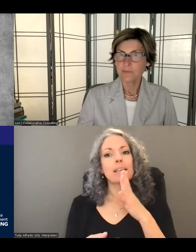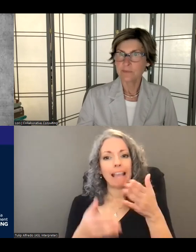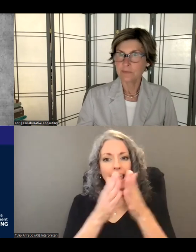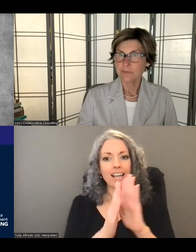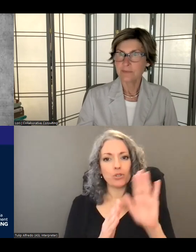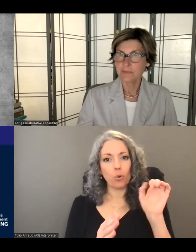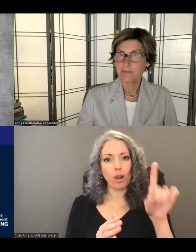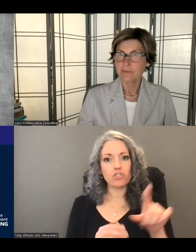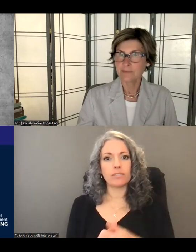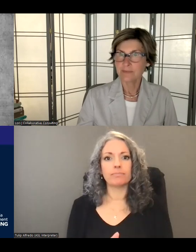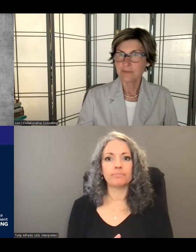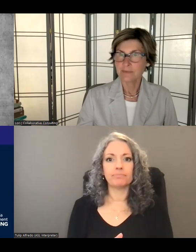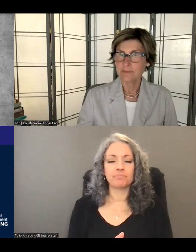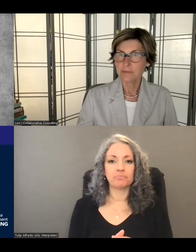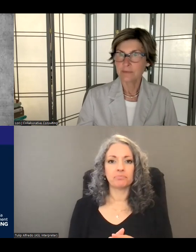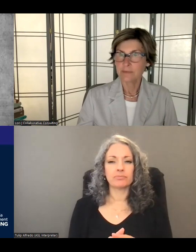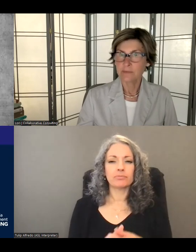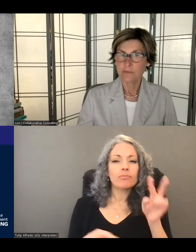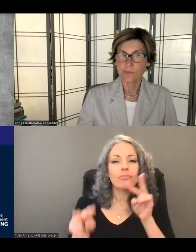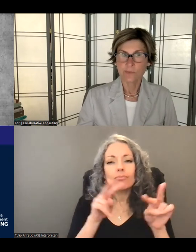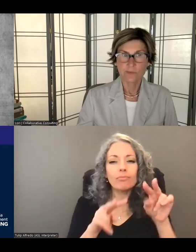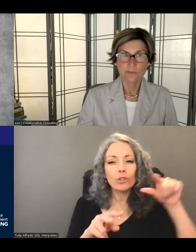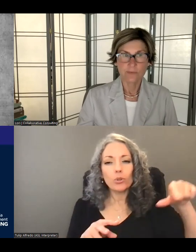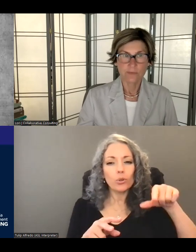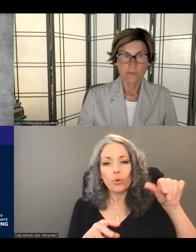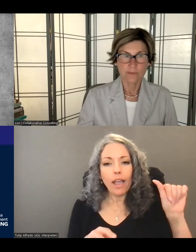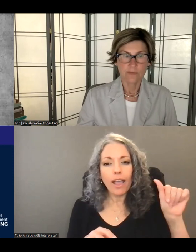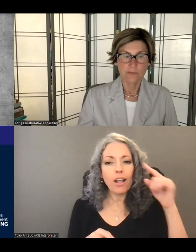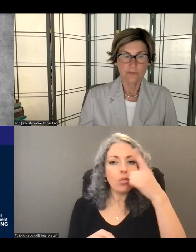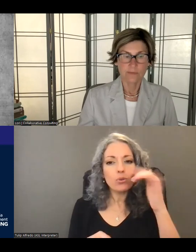live. Going through the Q&A, it looks like